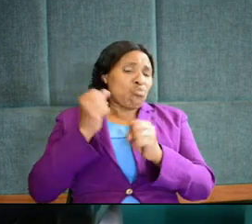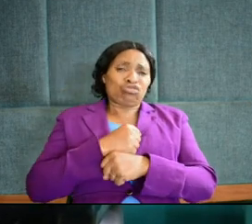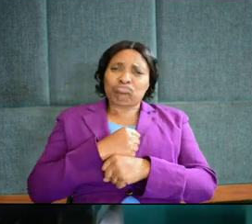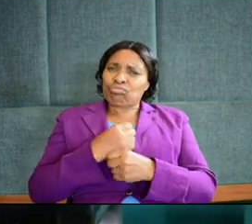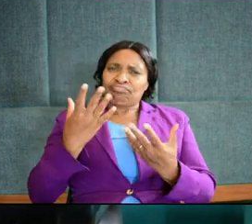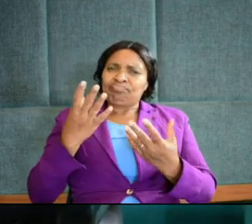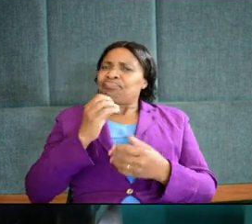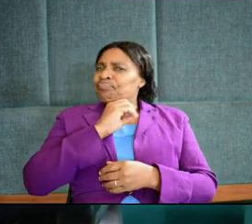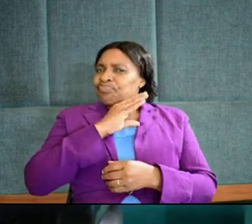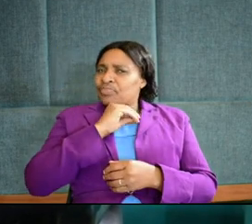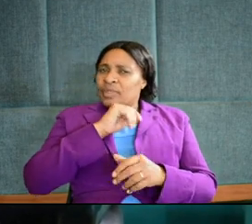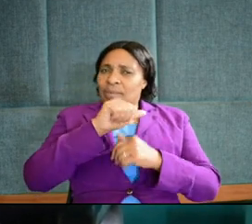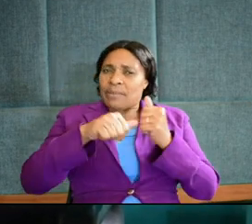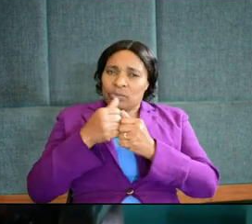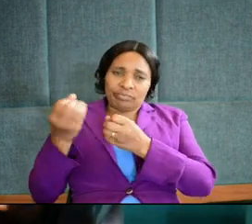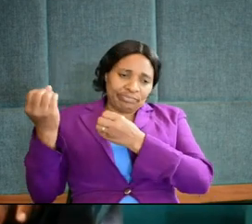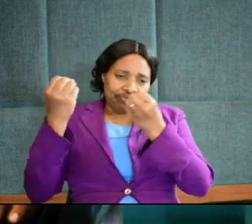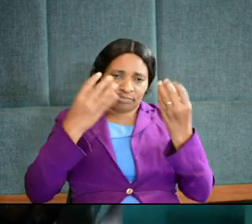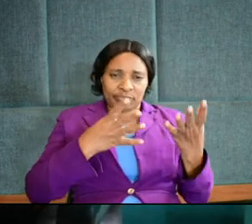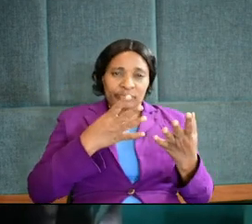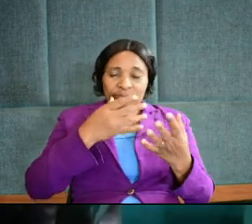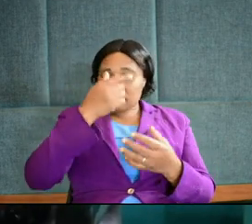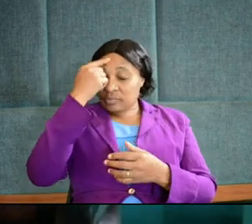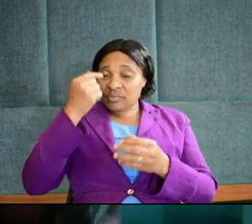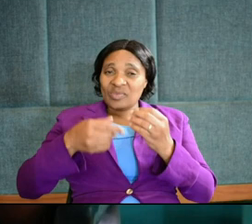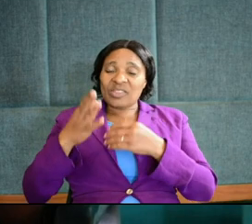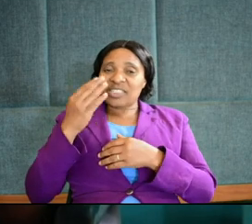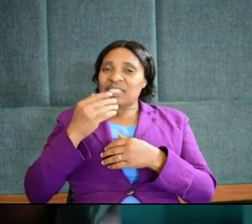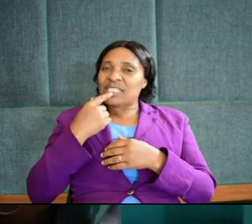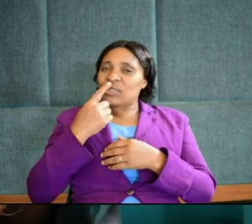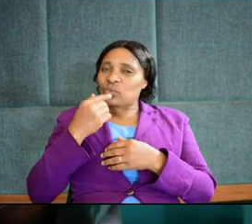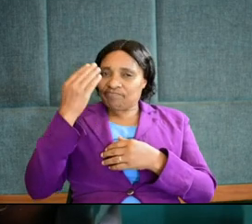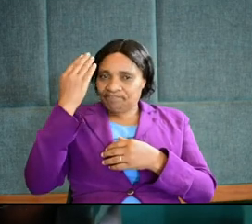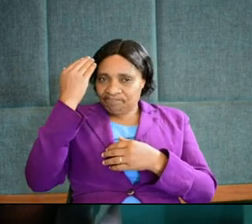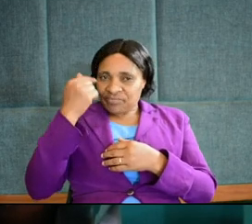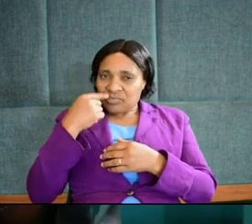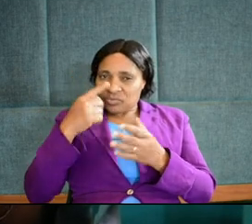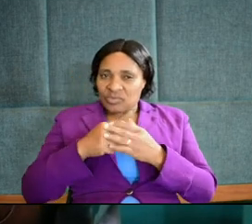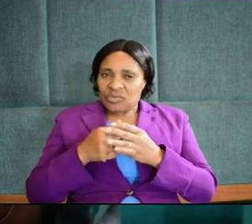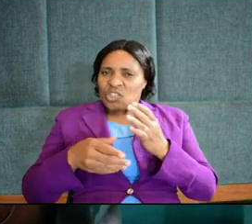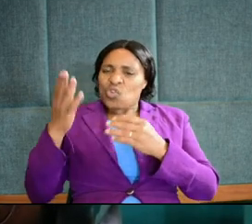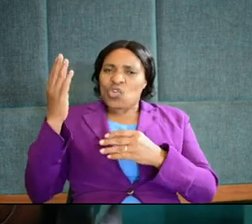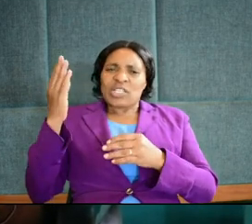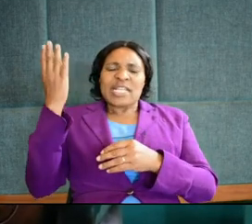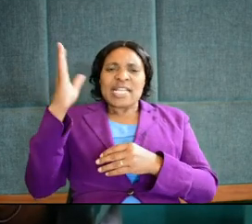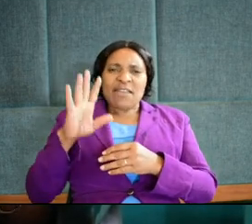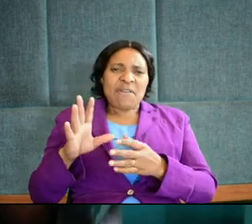his providence. Because God, Ellen White says that God